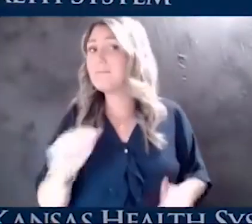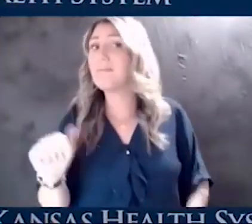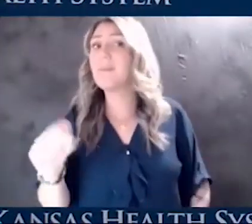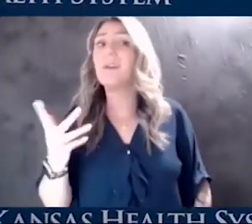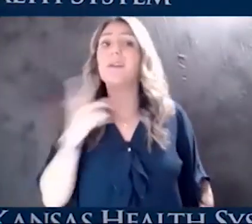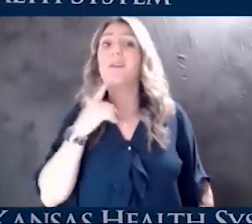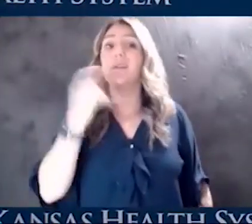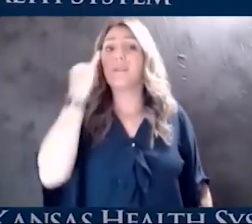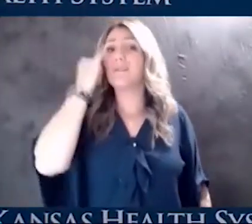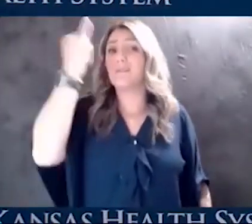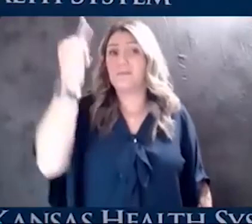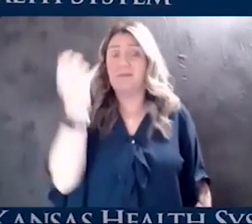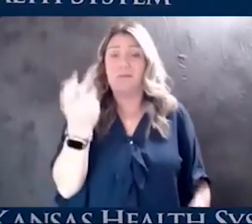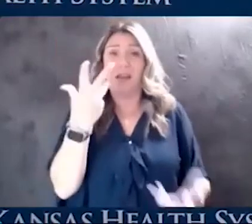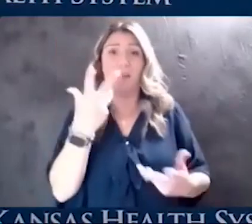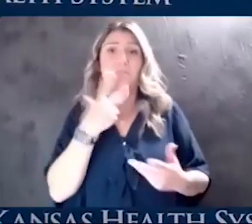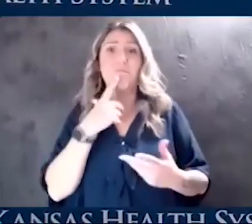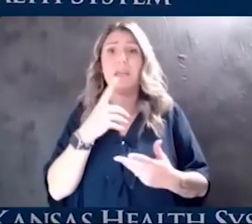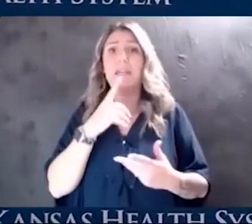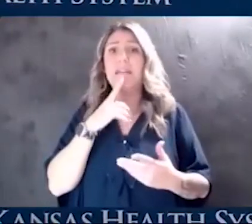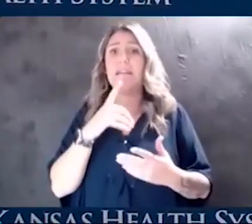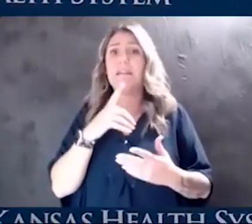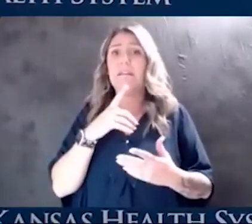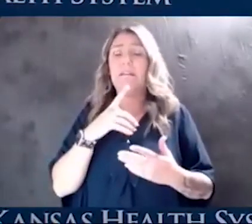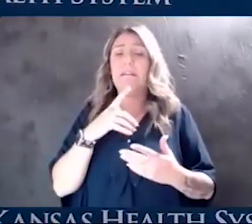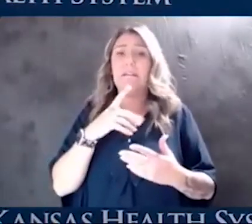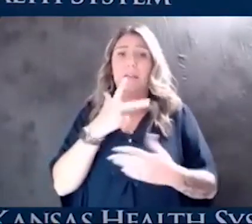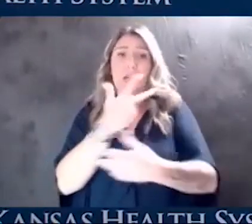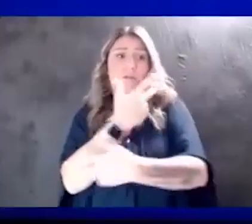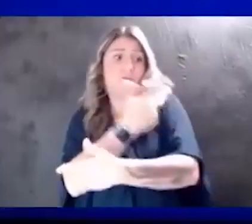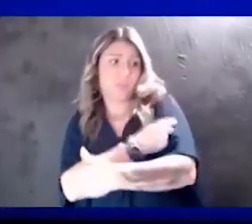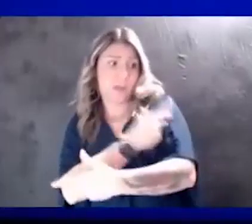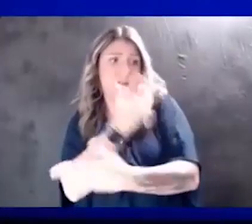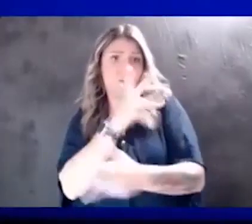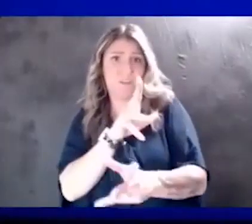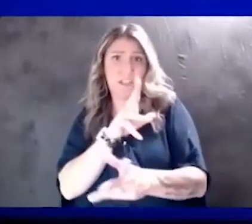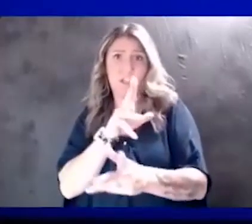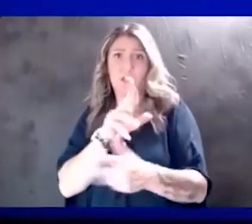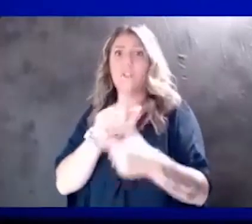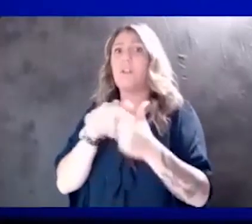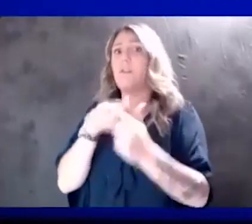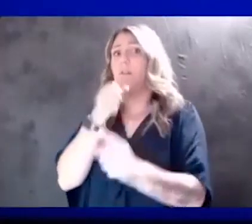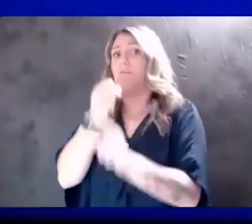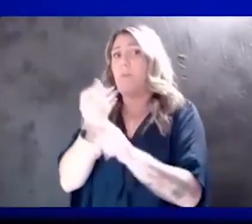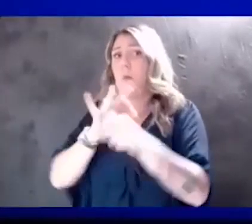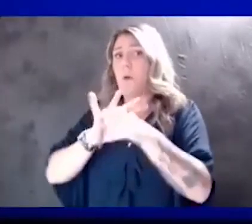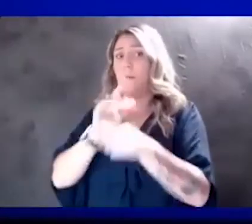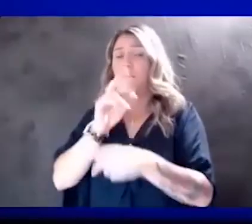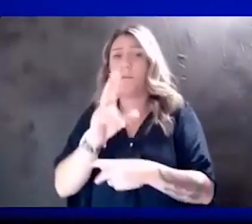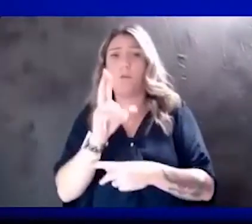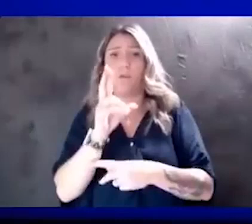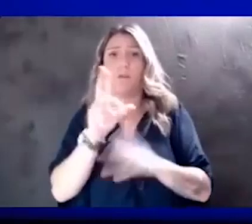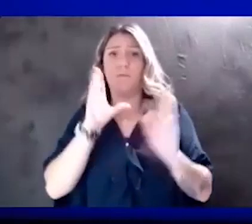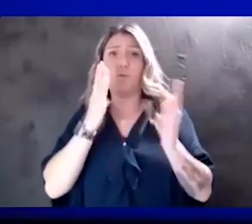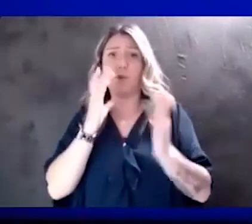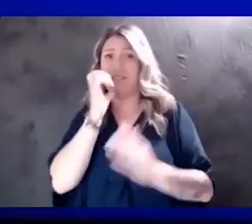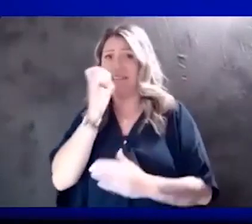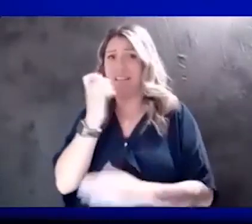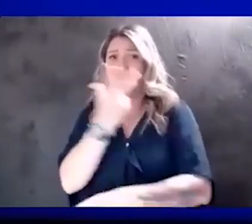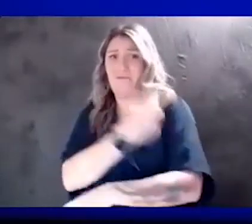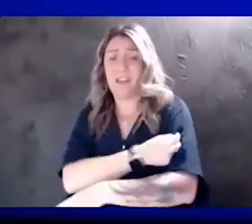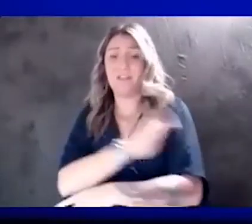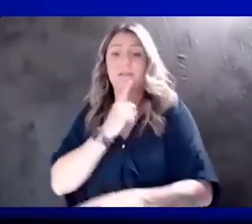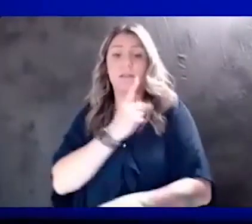are breakthrough infections versus just unvaccinated? I mean, of the patients in the hospital, these